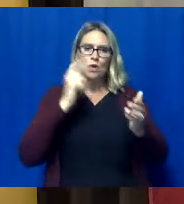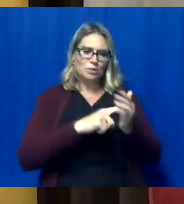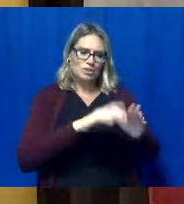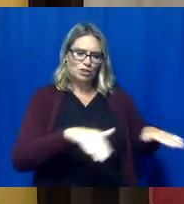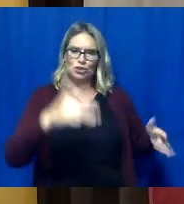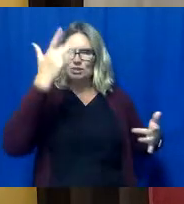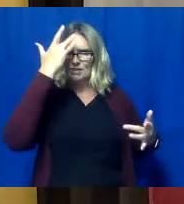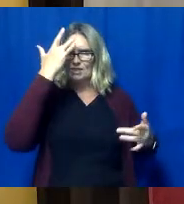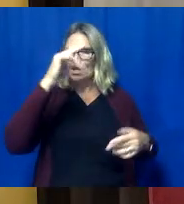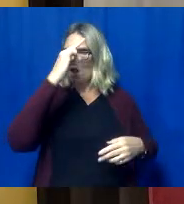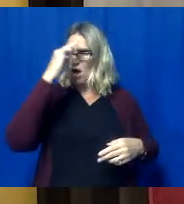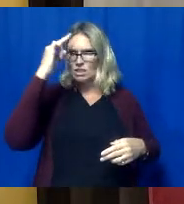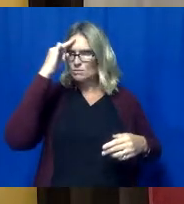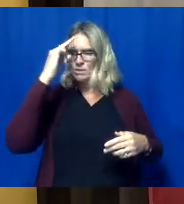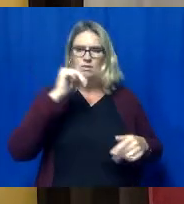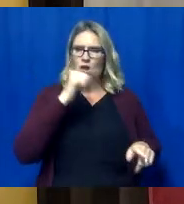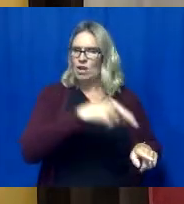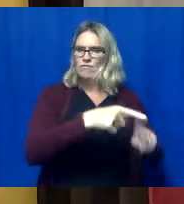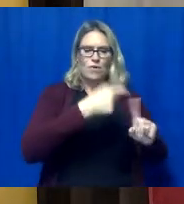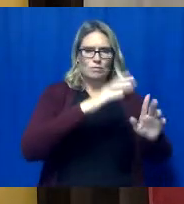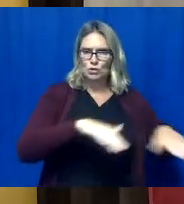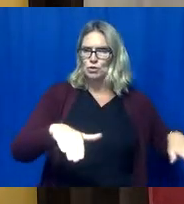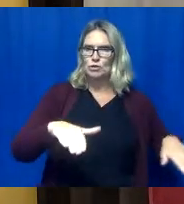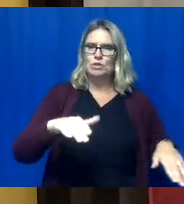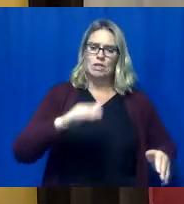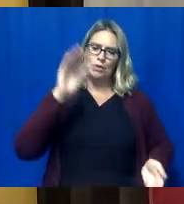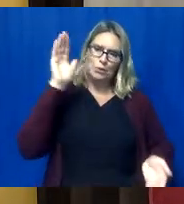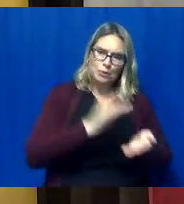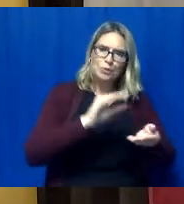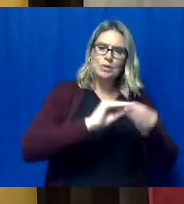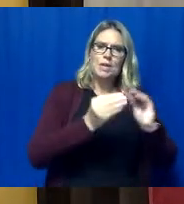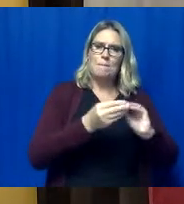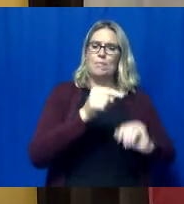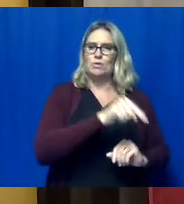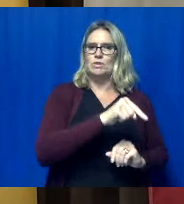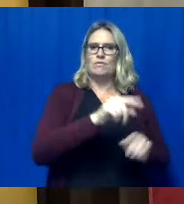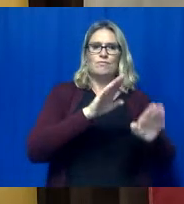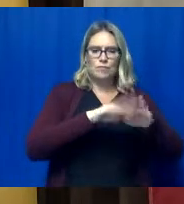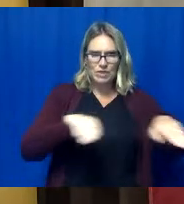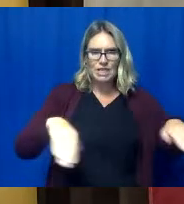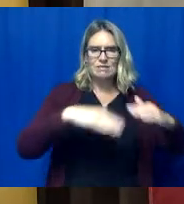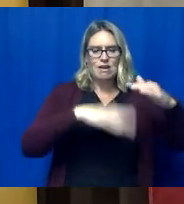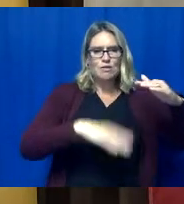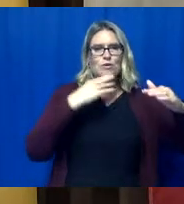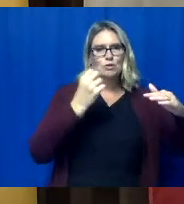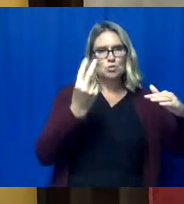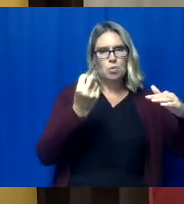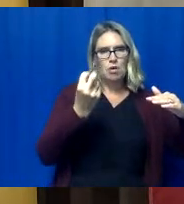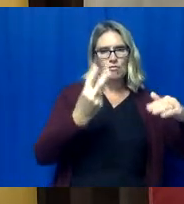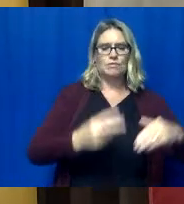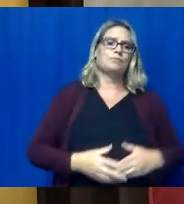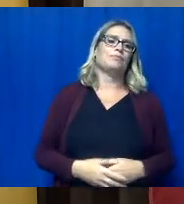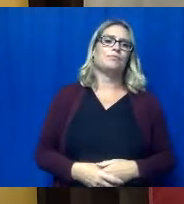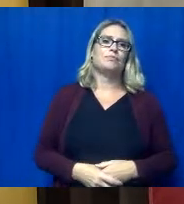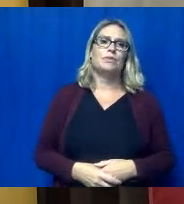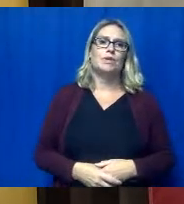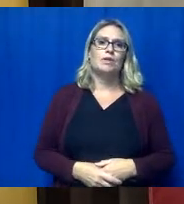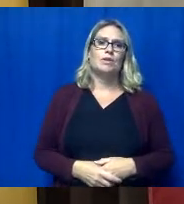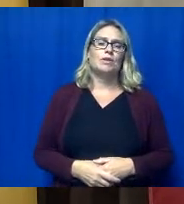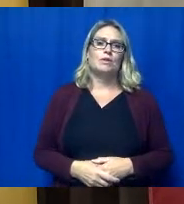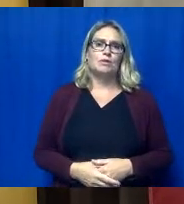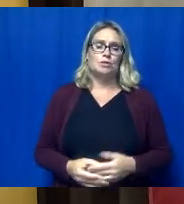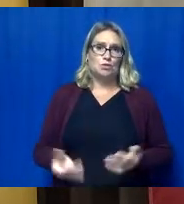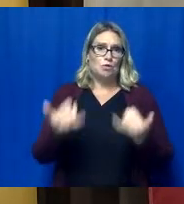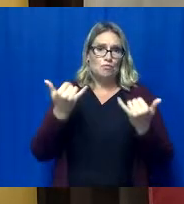the hospitalization rates. We're seeing very low levels of symptoms. And so that at this stage continues with the